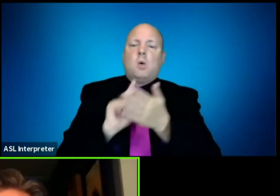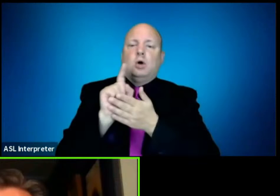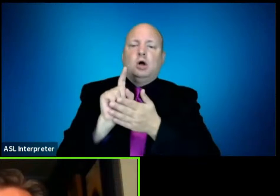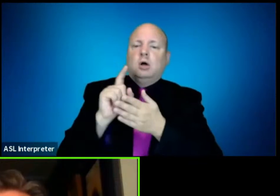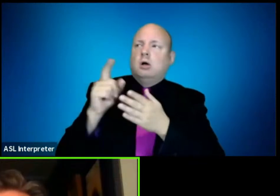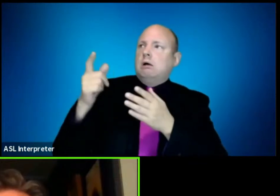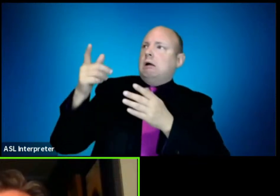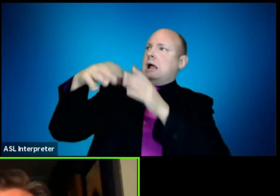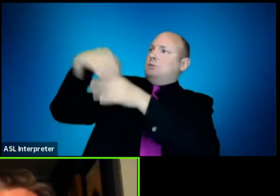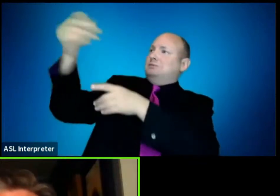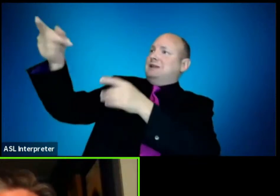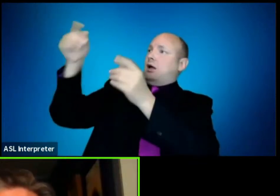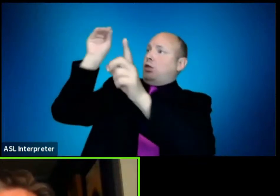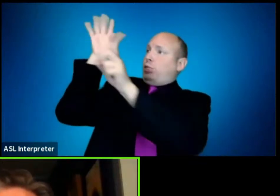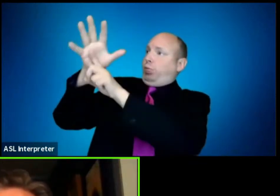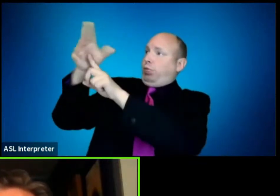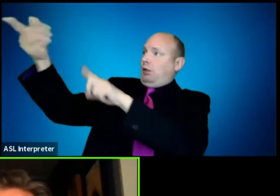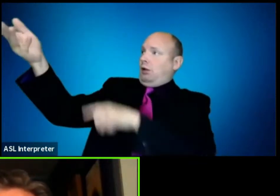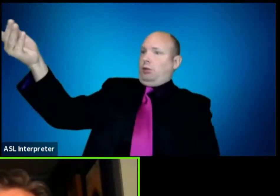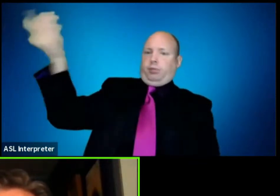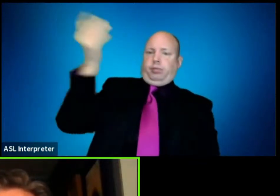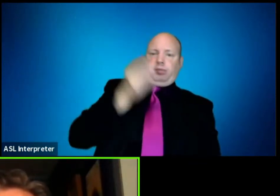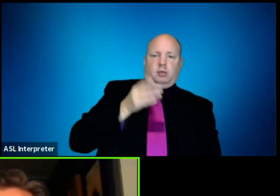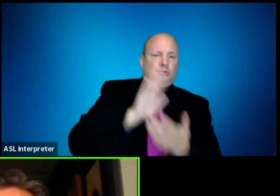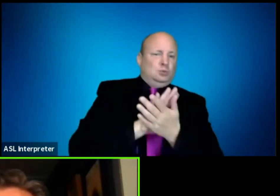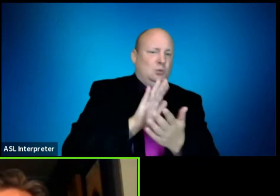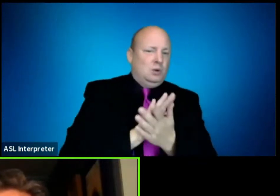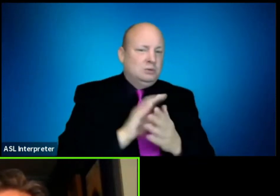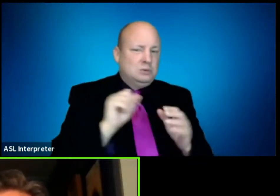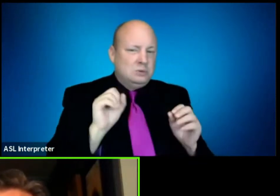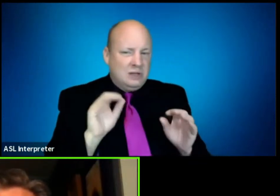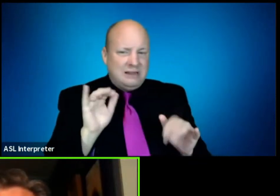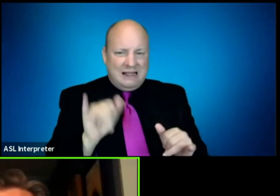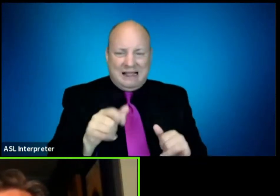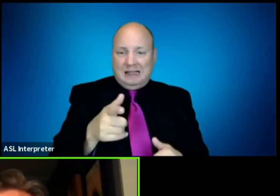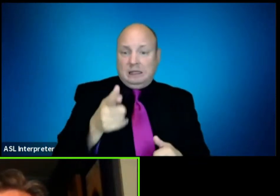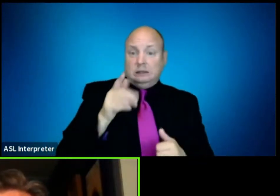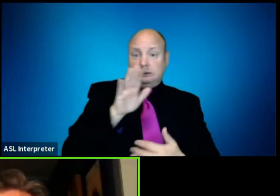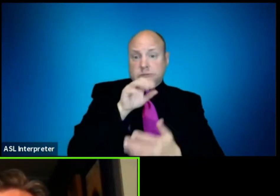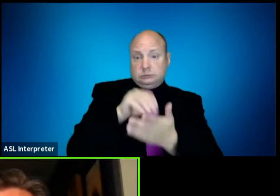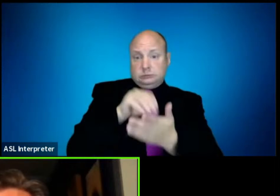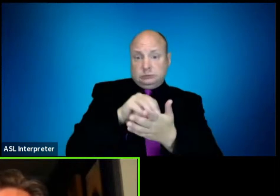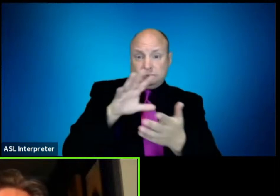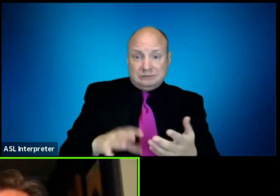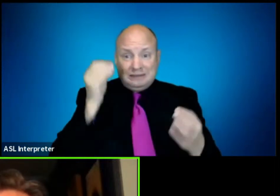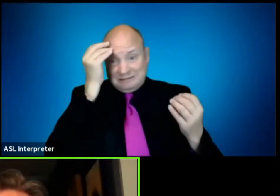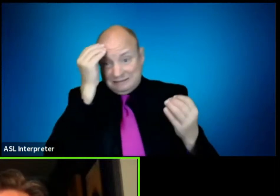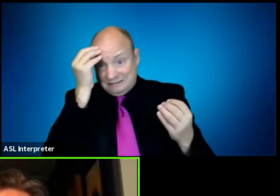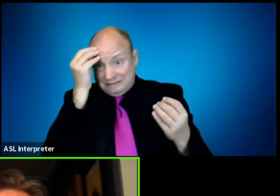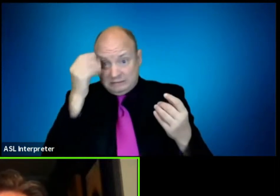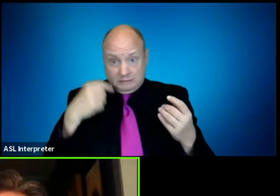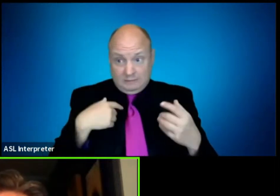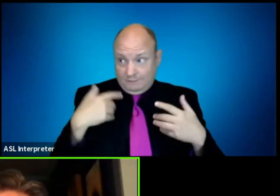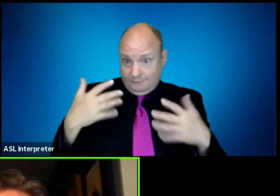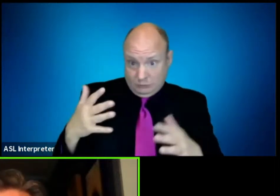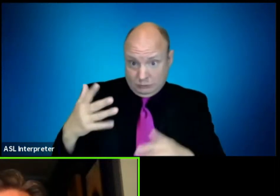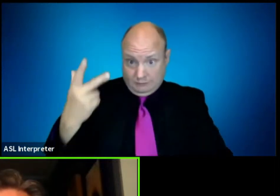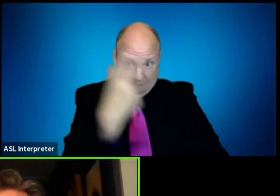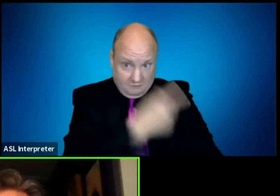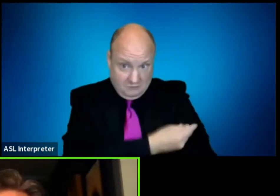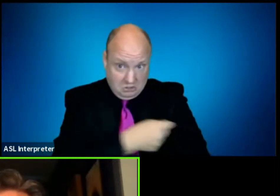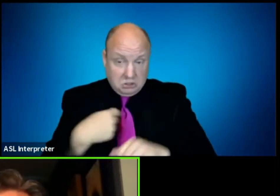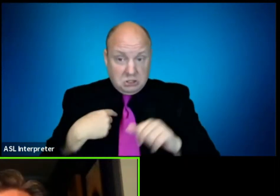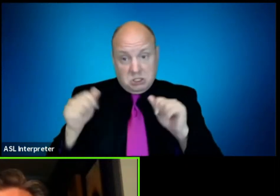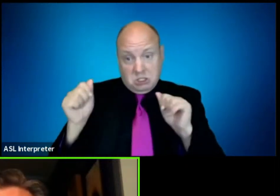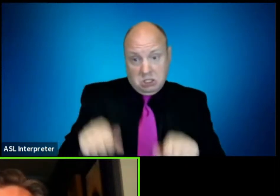student, if you're a student, think about the activities you're participating in right now. Are you vaccinated? Can you do it more safely outside in a